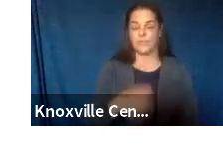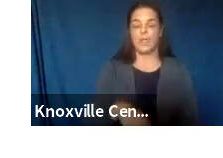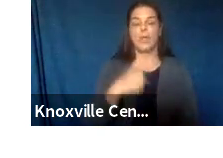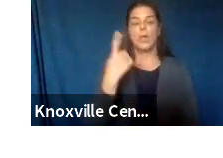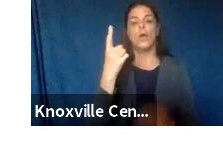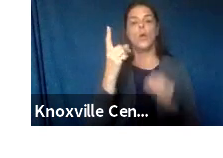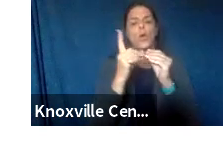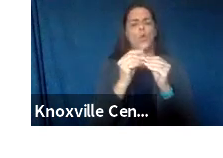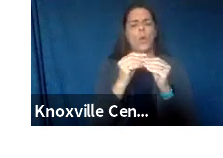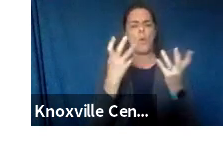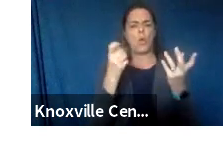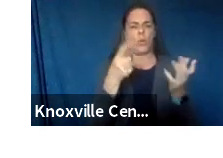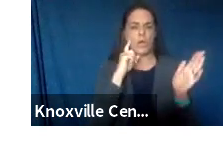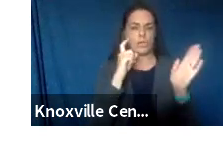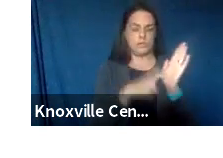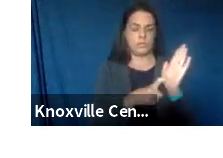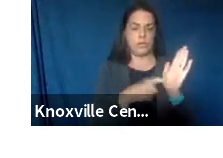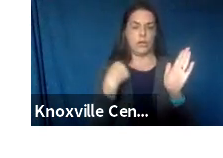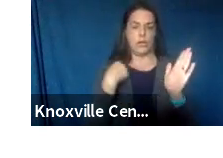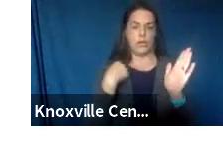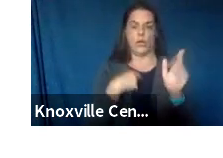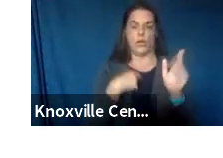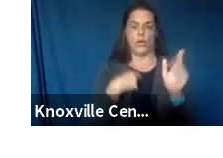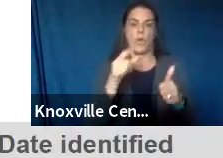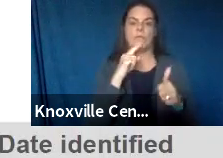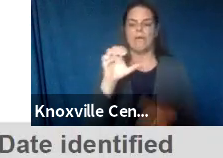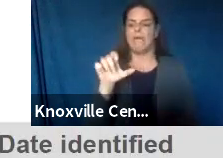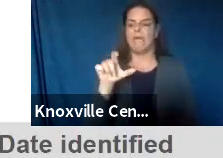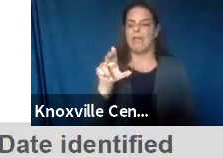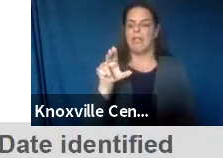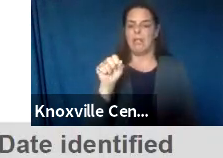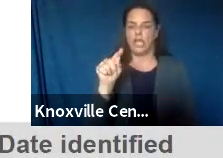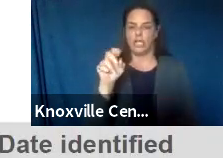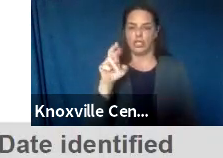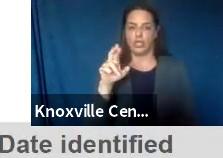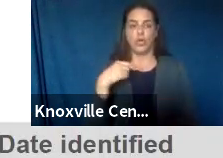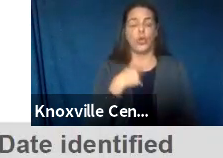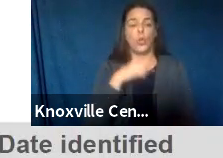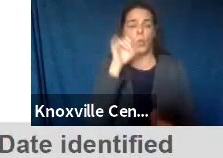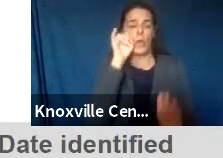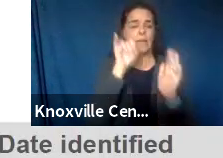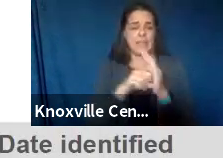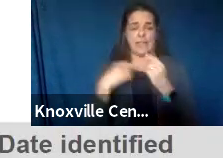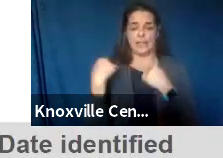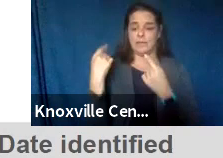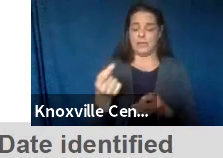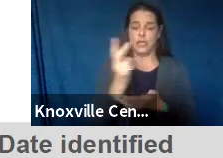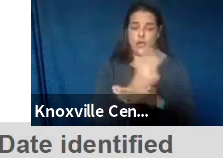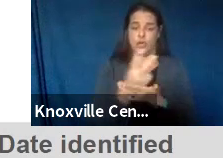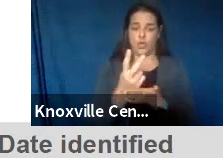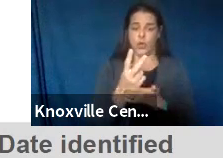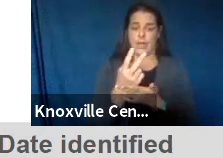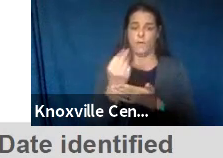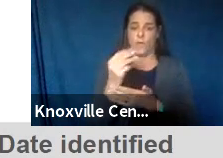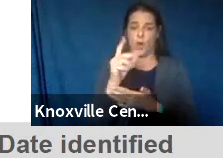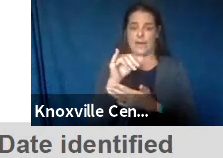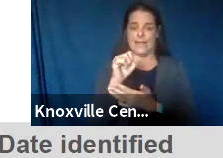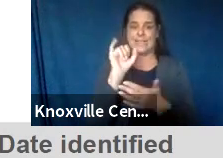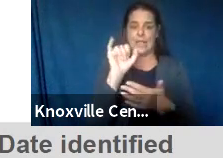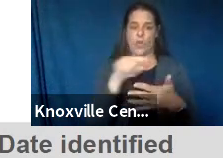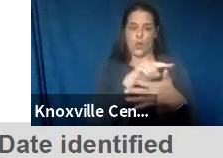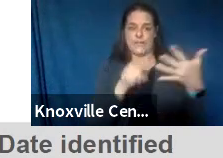want you to see here and that we post is the clusters. We have identified in the last 14 days these